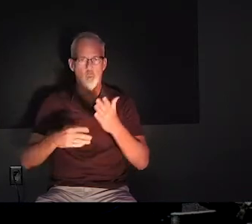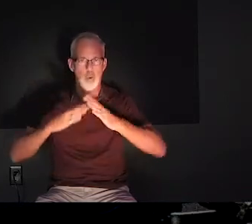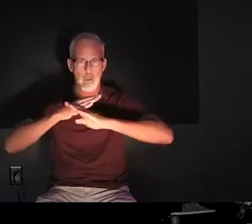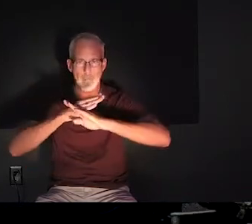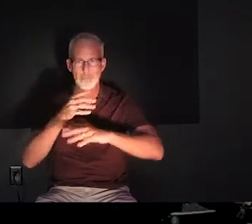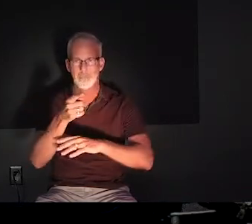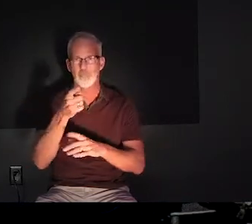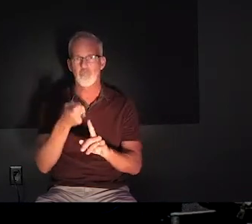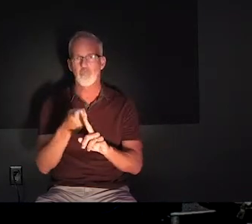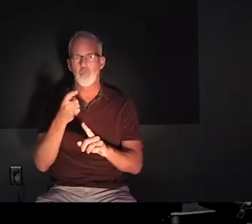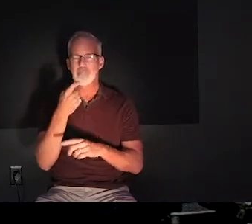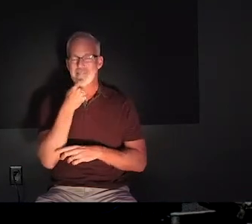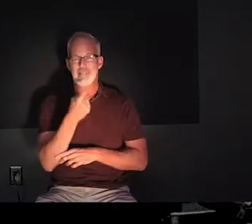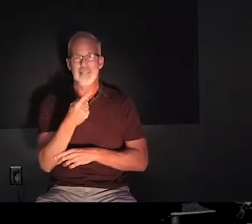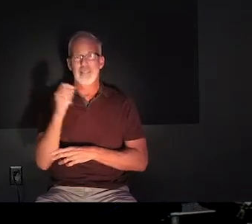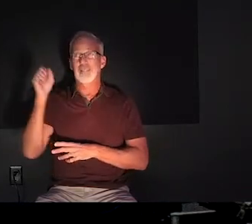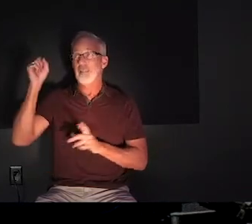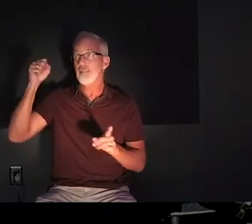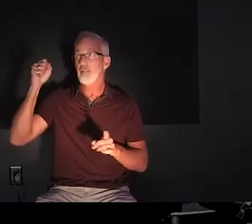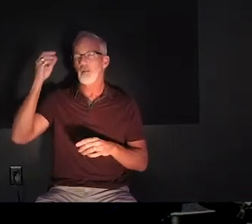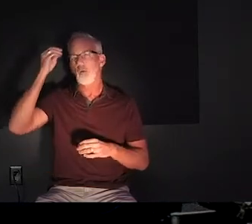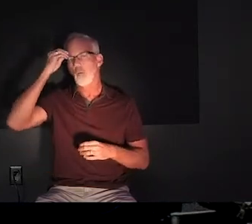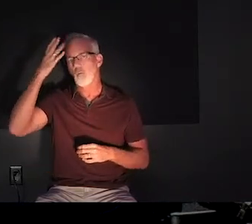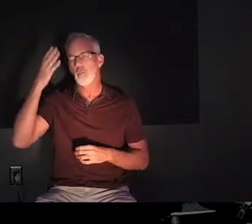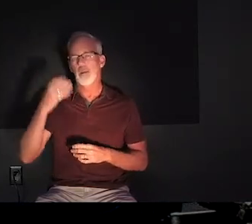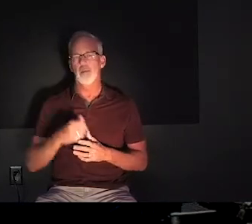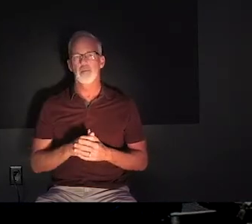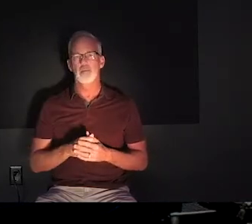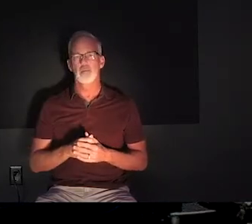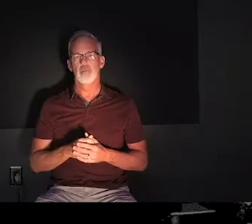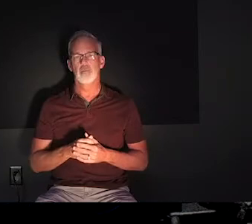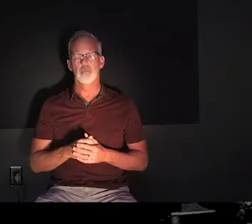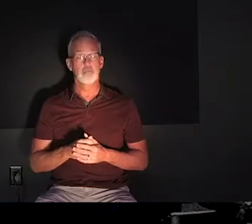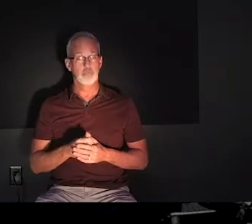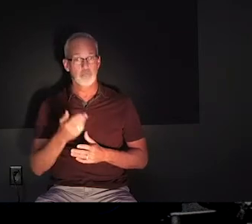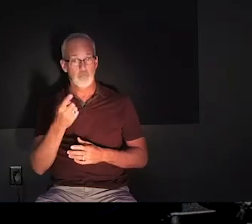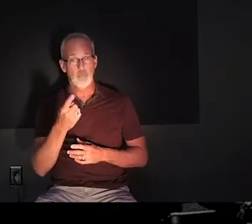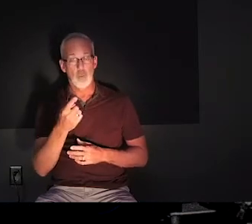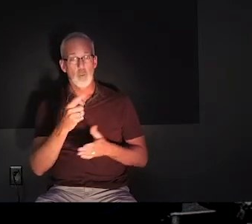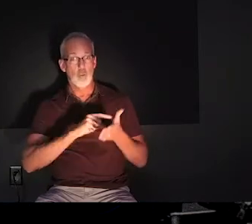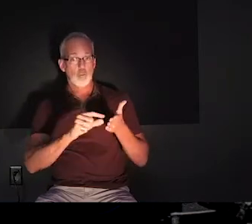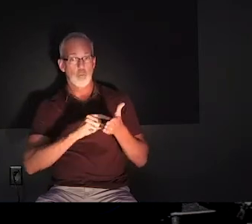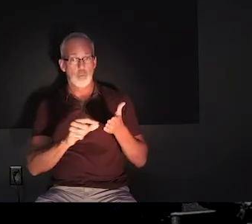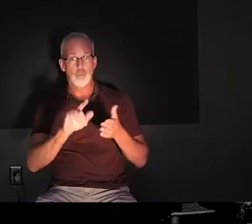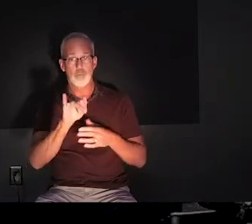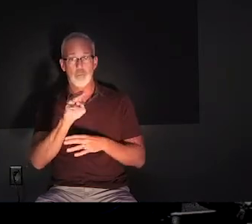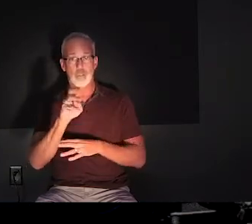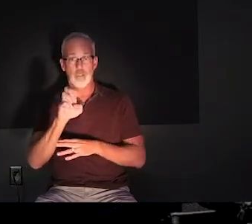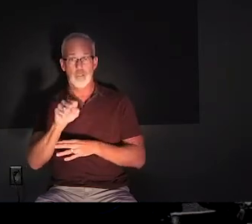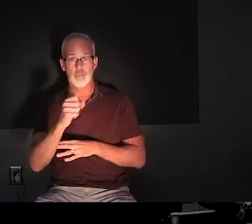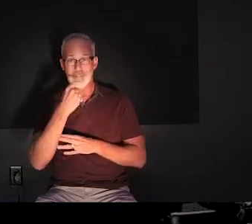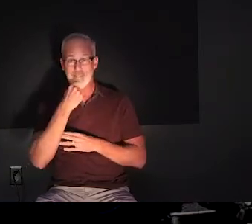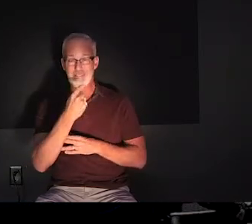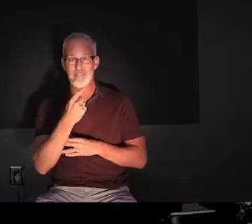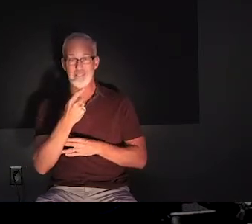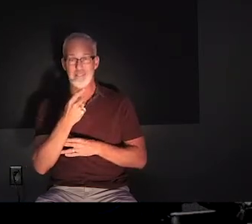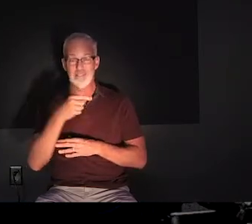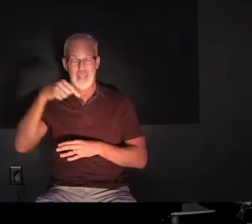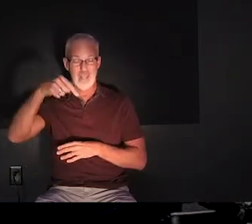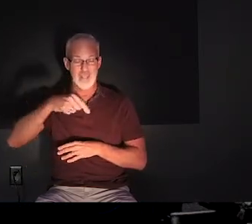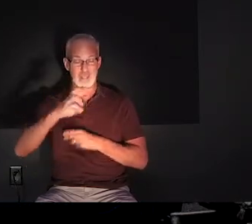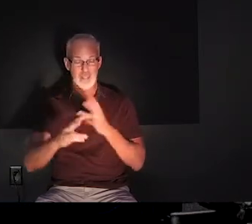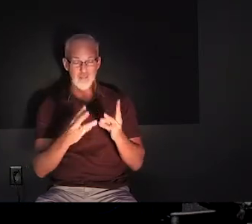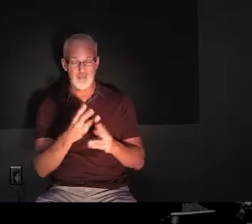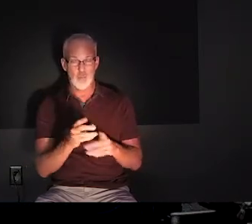saying yes to the things of God? Can I tell you, the scripture in James tells us this world